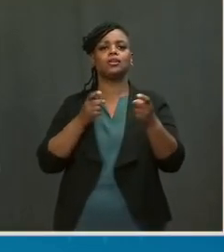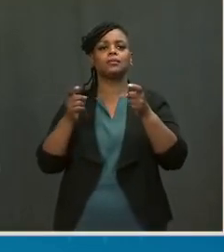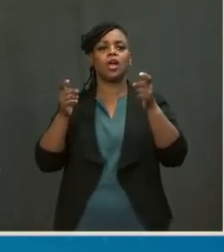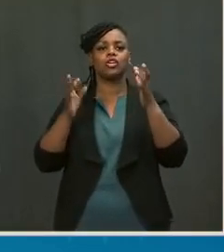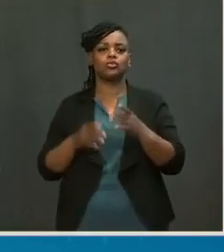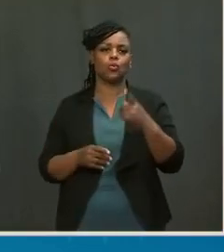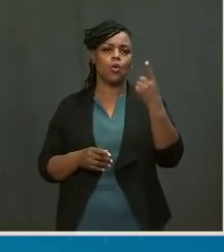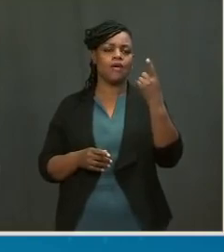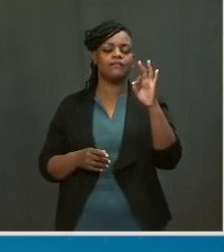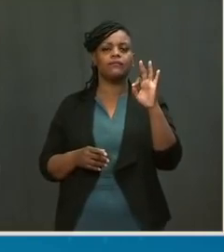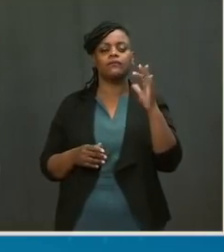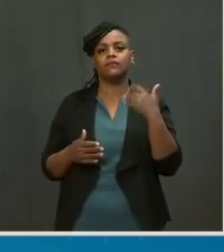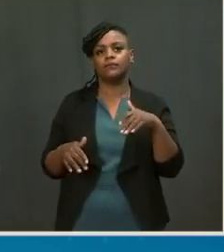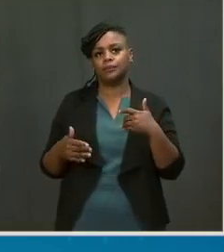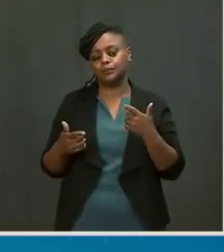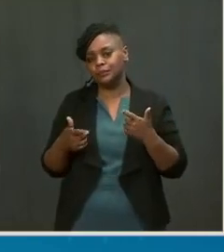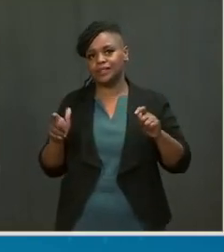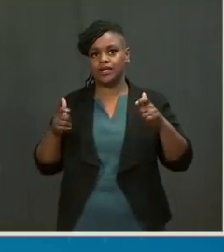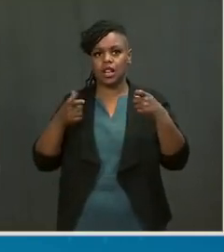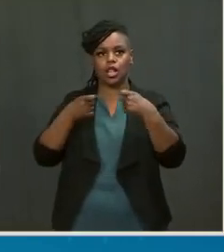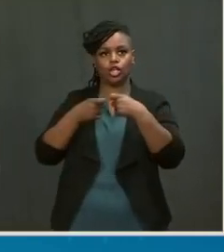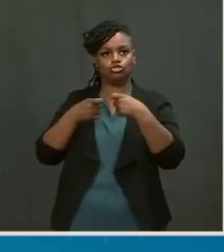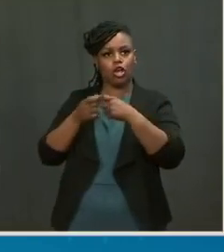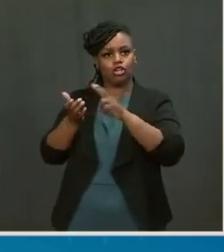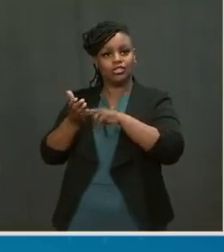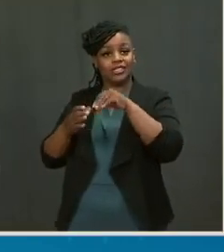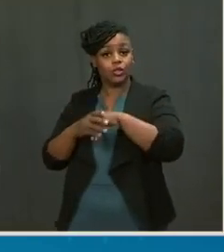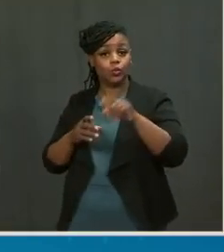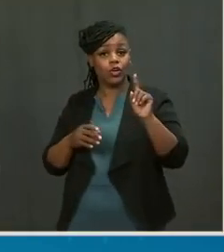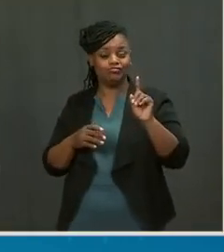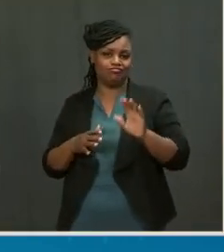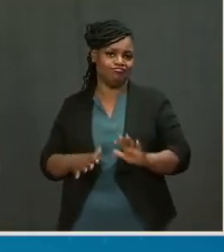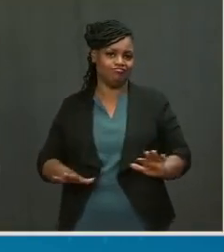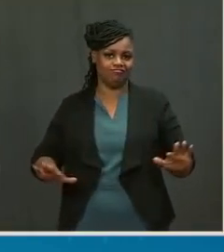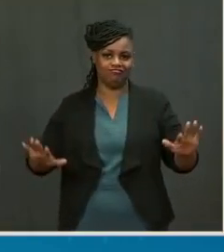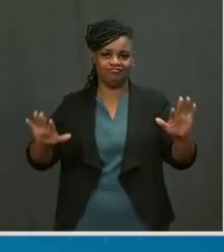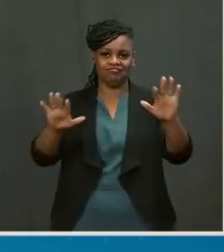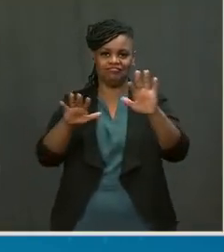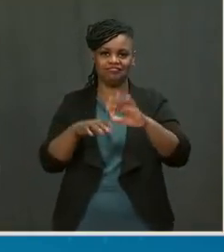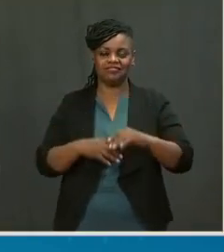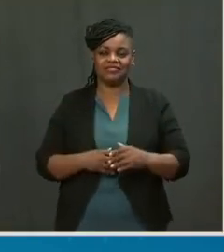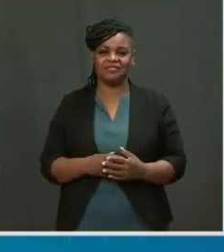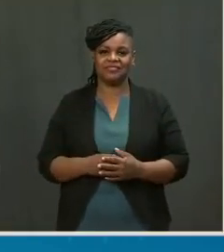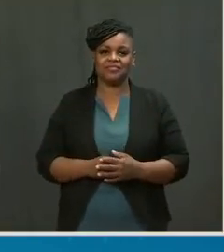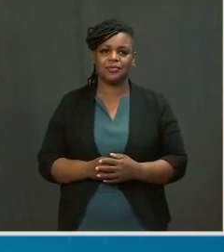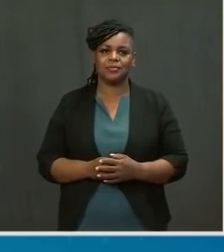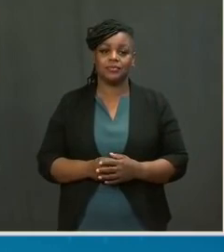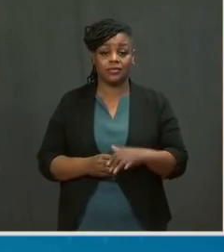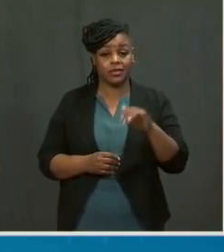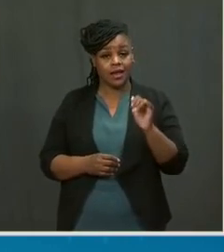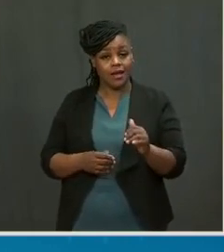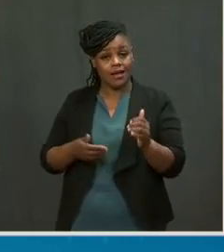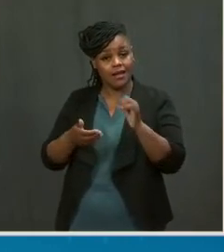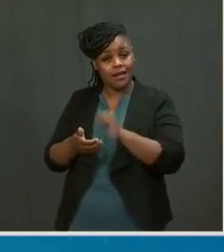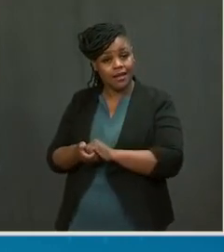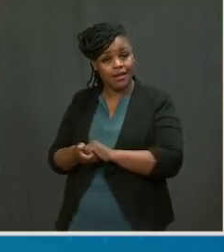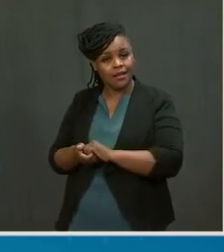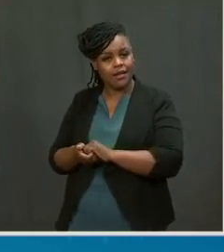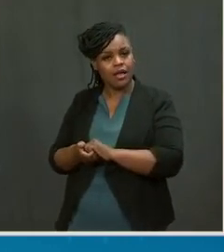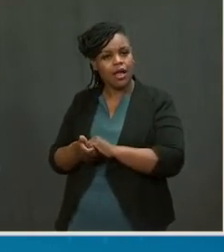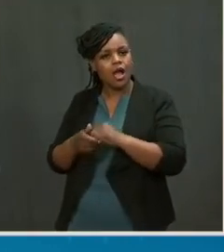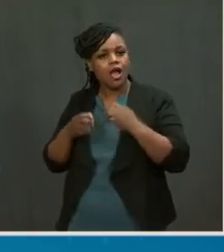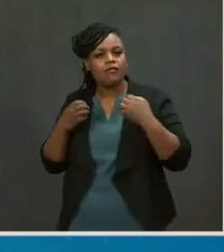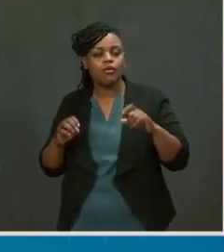region, contracted out of Local 490. The collaborative effort that goes into a project, from